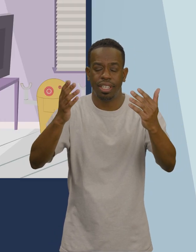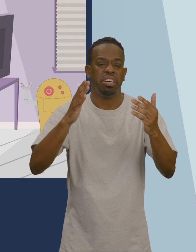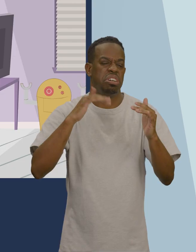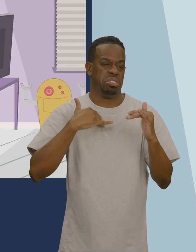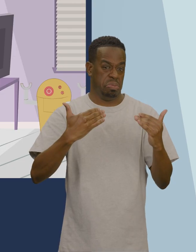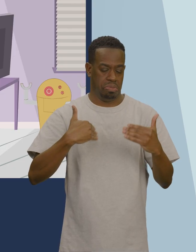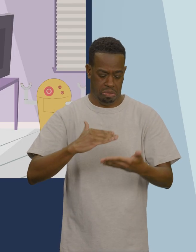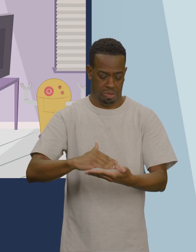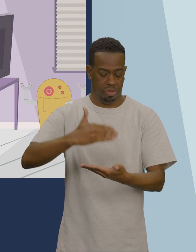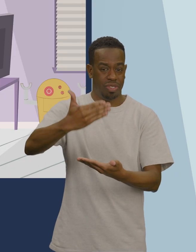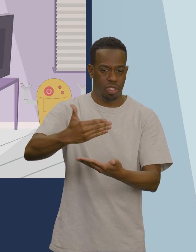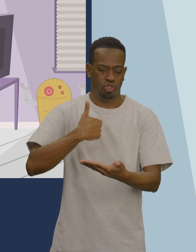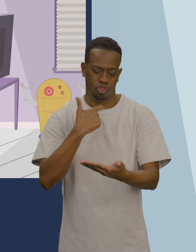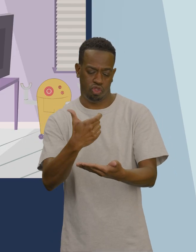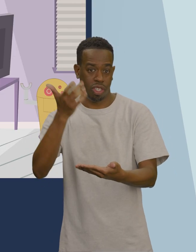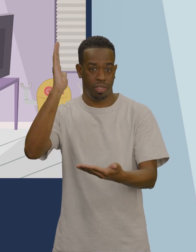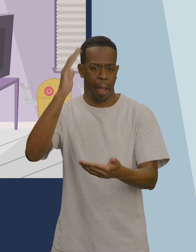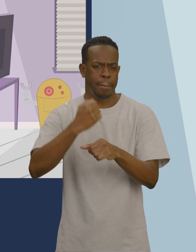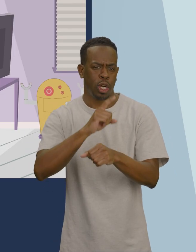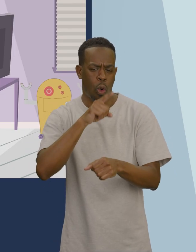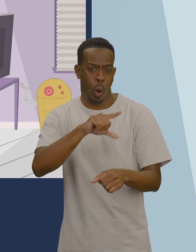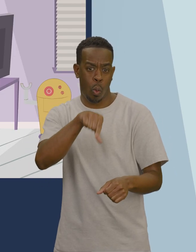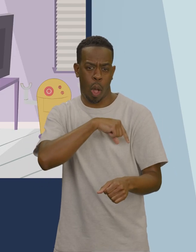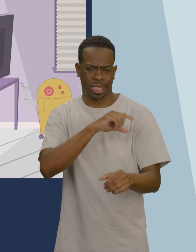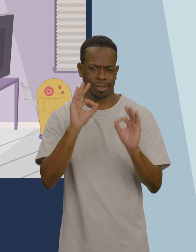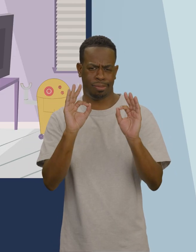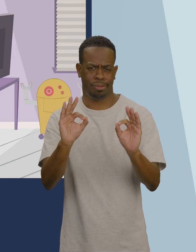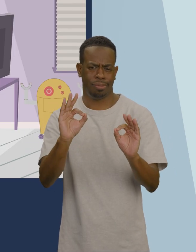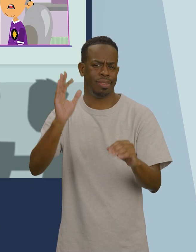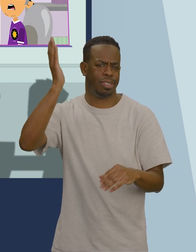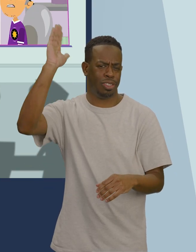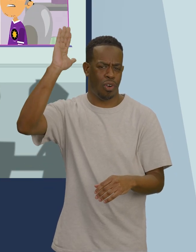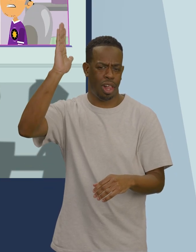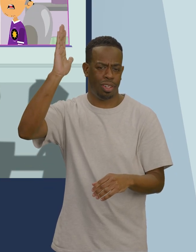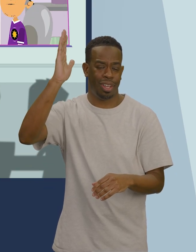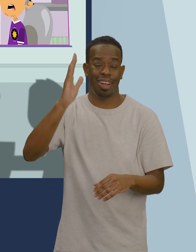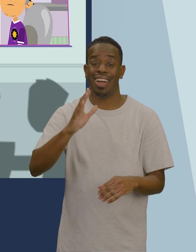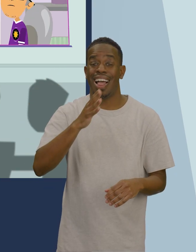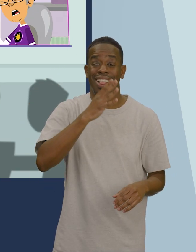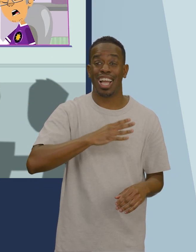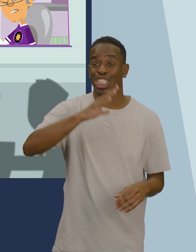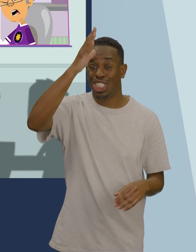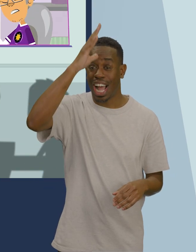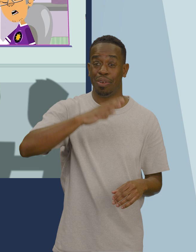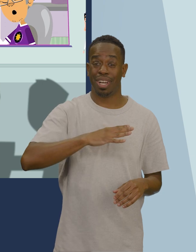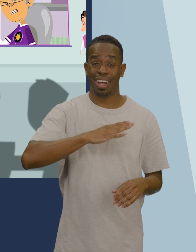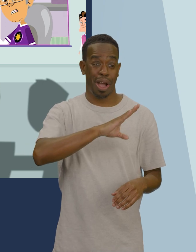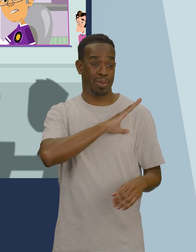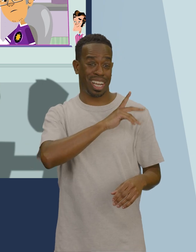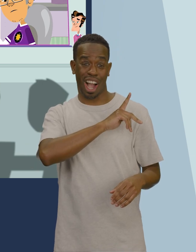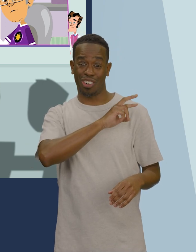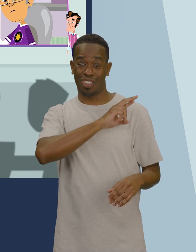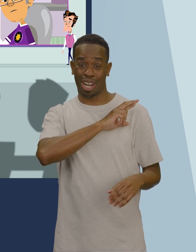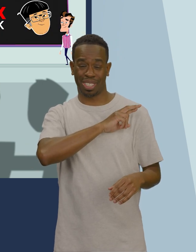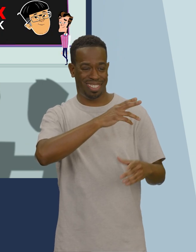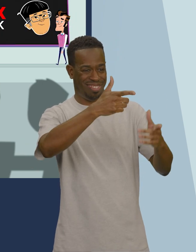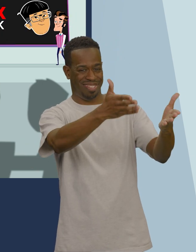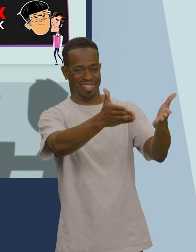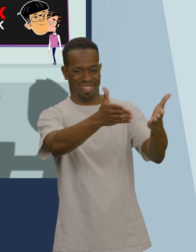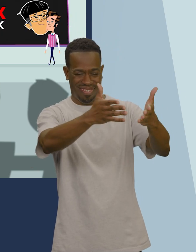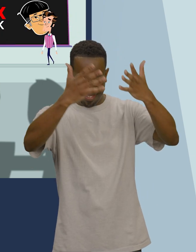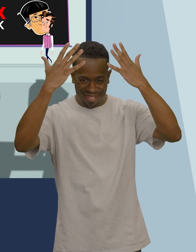I'll follow along on my laptop to ensure the quality of this Dex Talk. Ladies and gentlemen, Baskin Robbins.